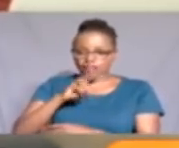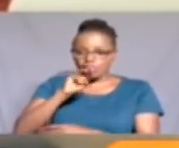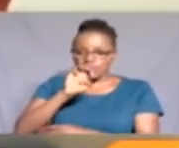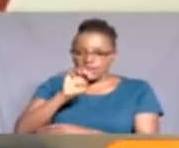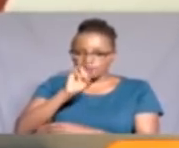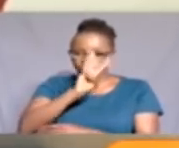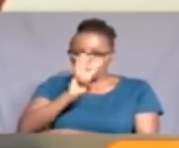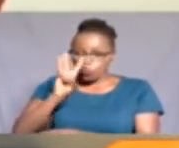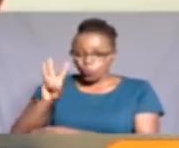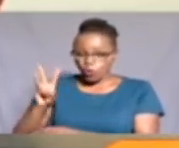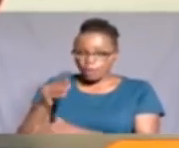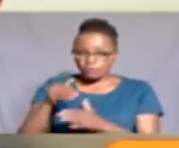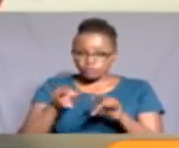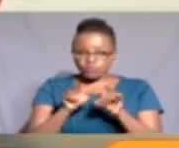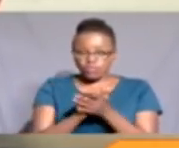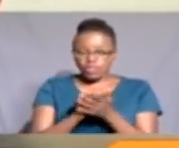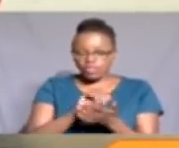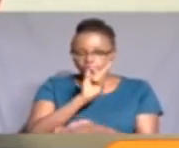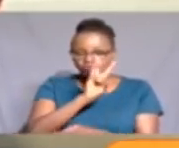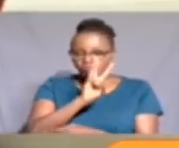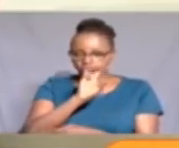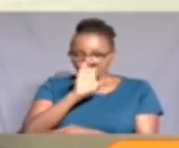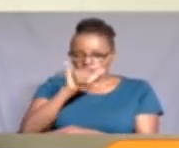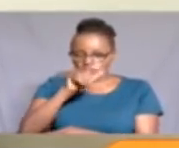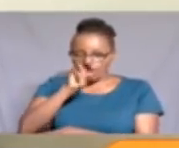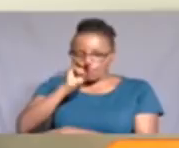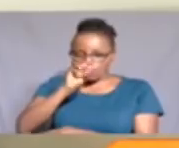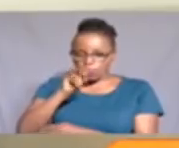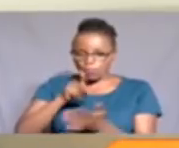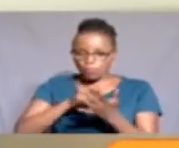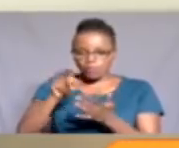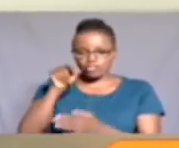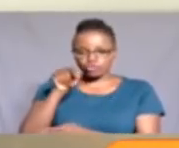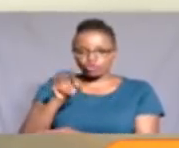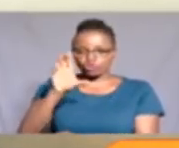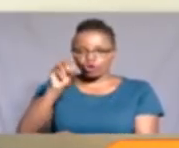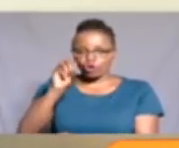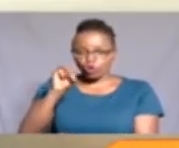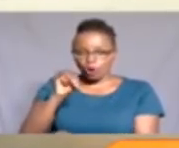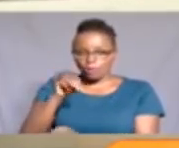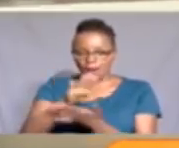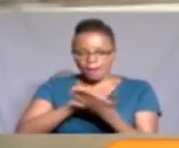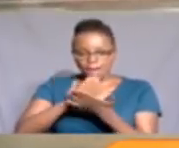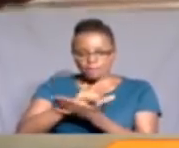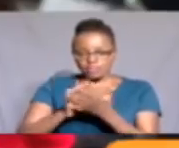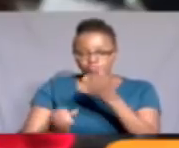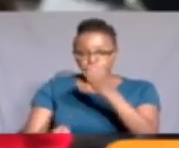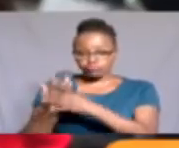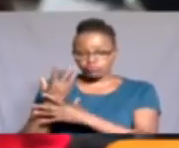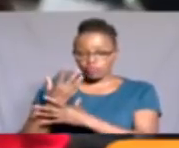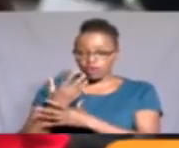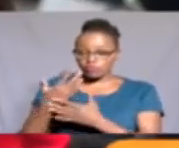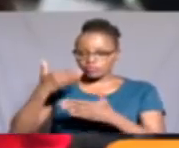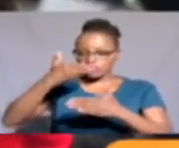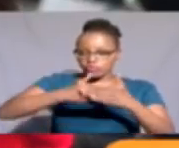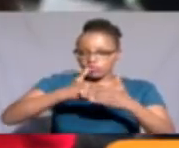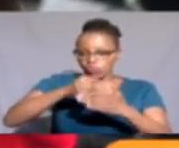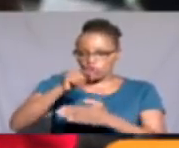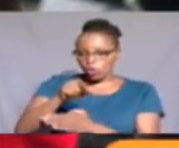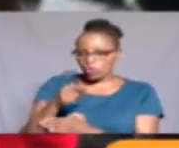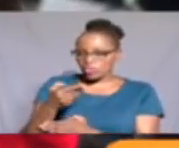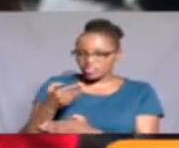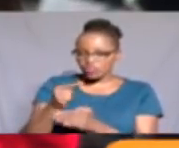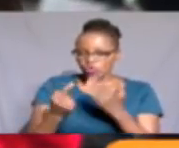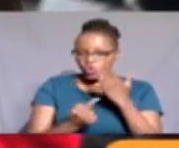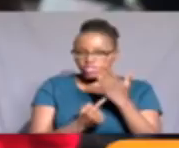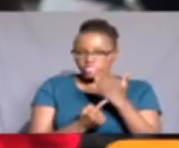you can go to jamboPay.com and pay for the various services there. So you basically would create a wallet or an account, and a